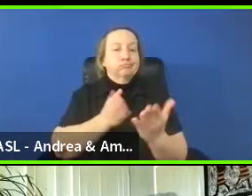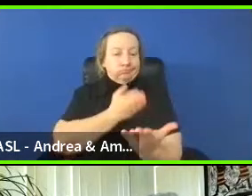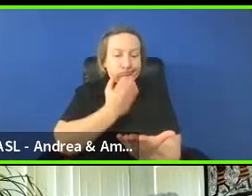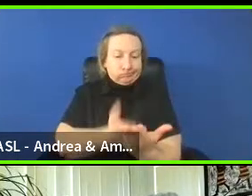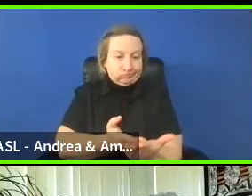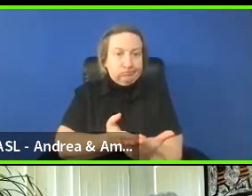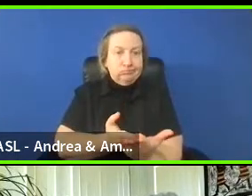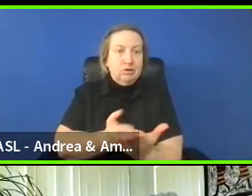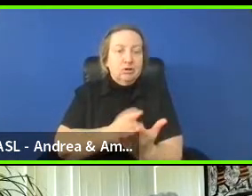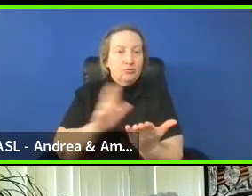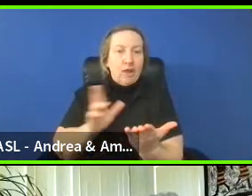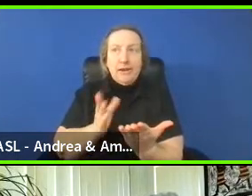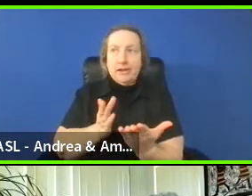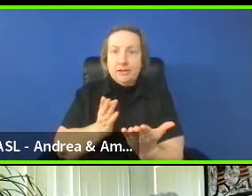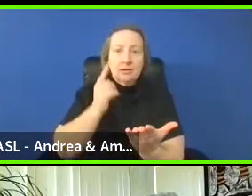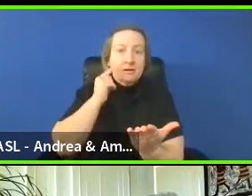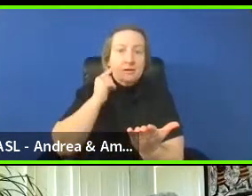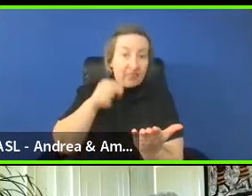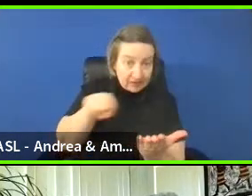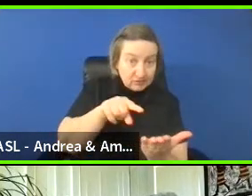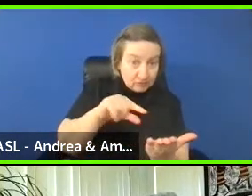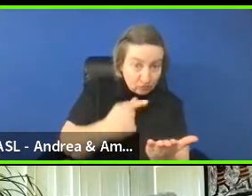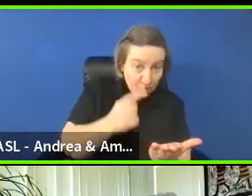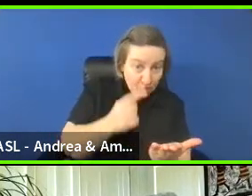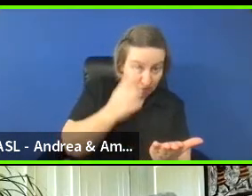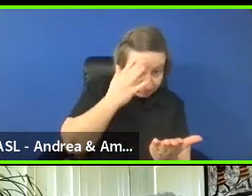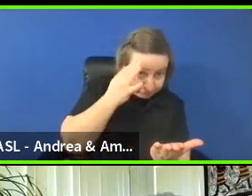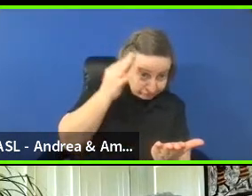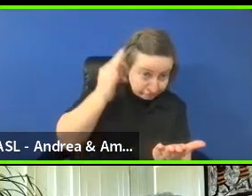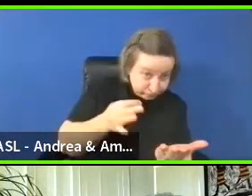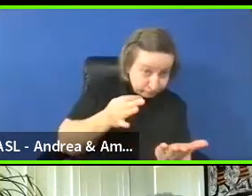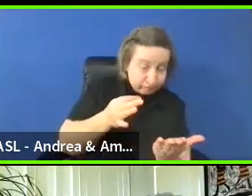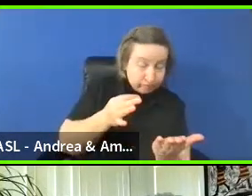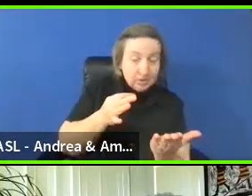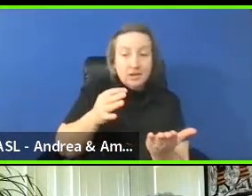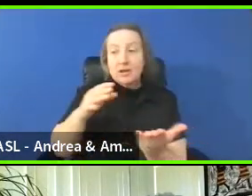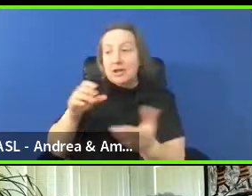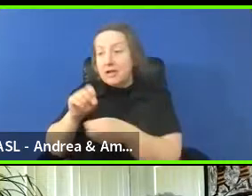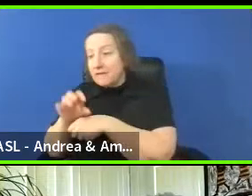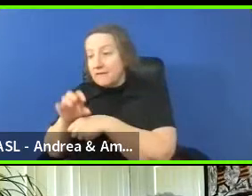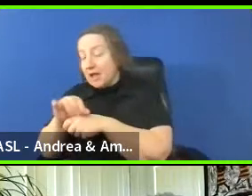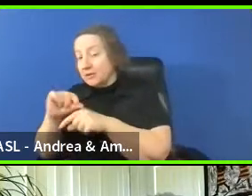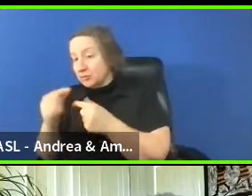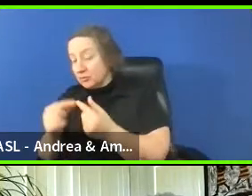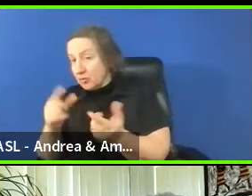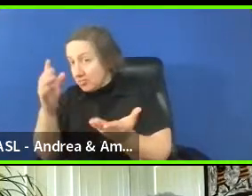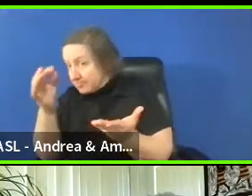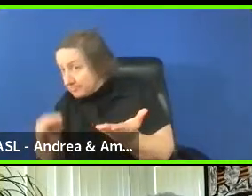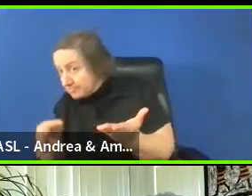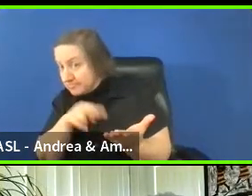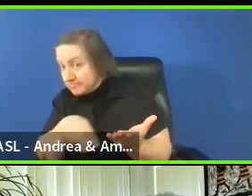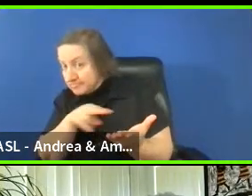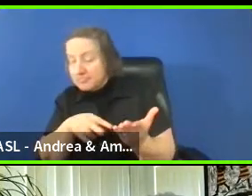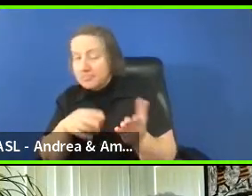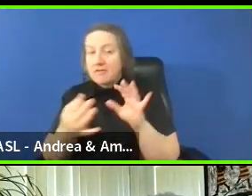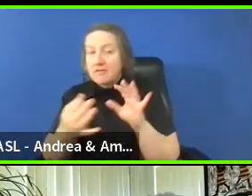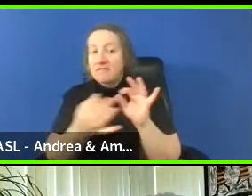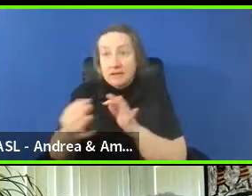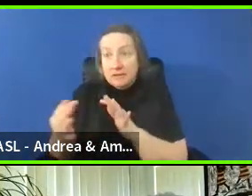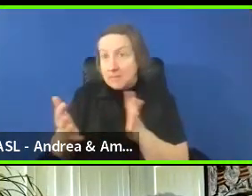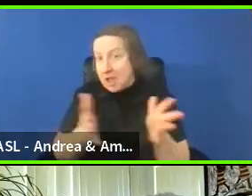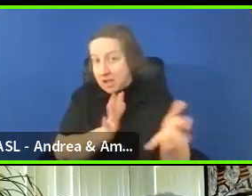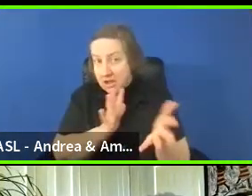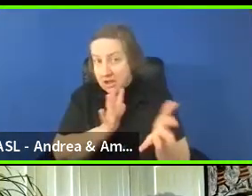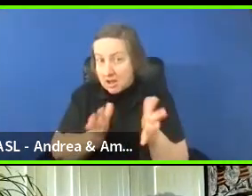for this group and our advisory groups to start looking at and giving us feedback. So we will be ready to